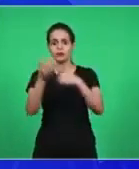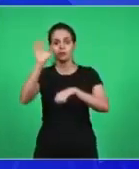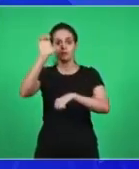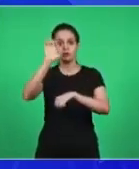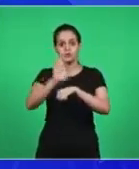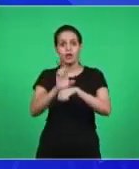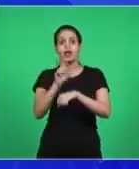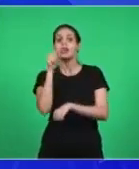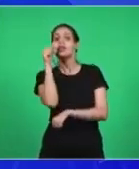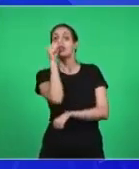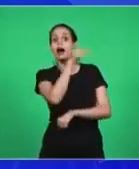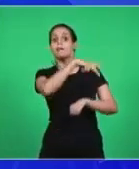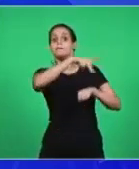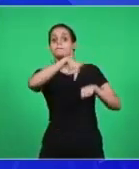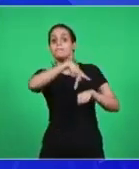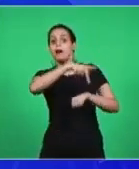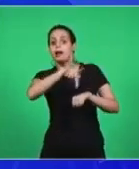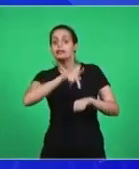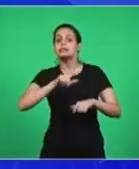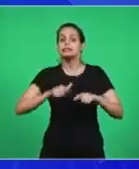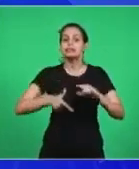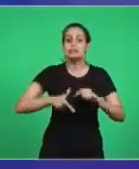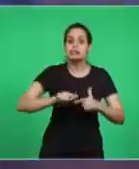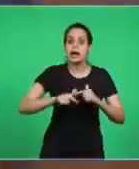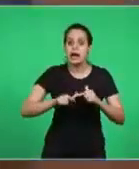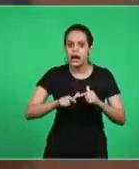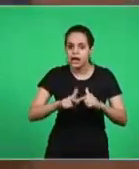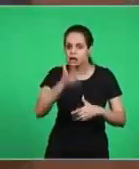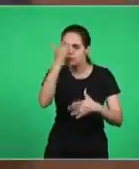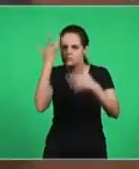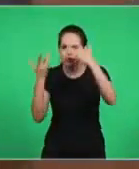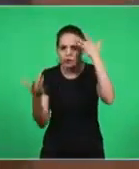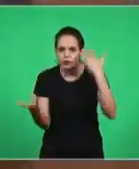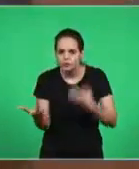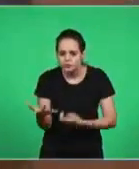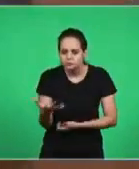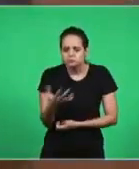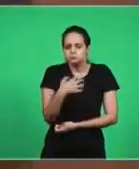by Israel just at the beginning. It was the first impact.